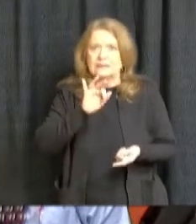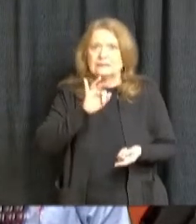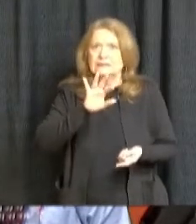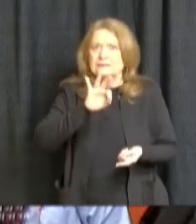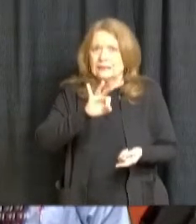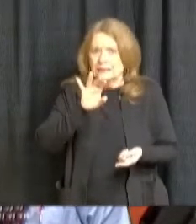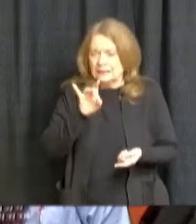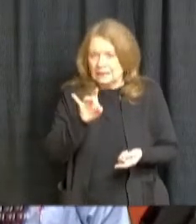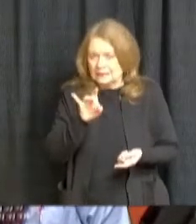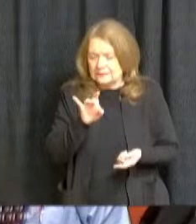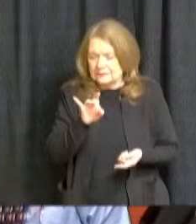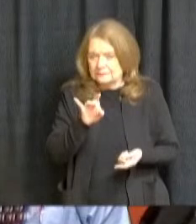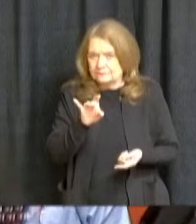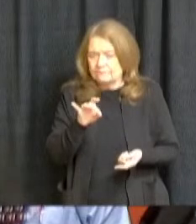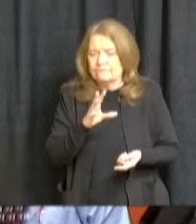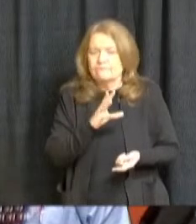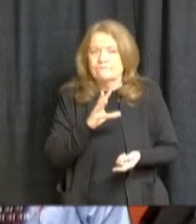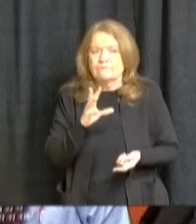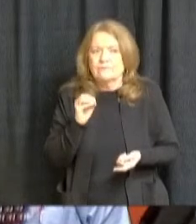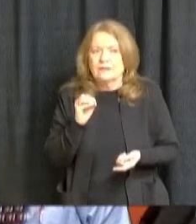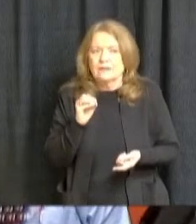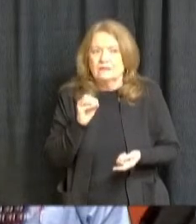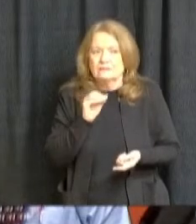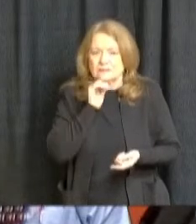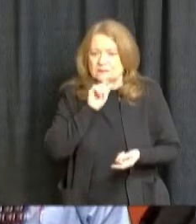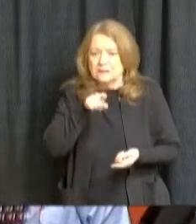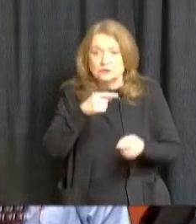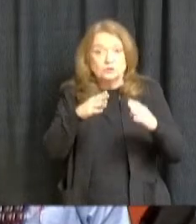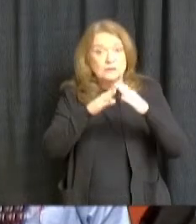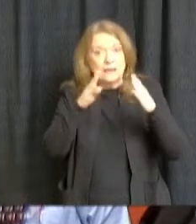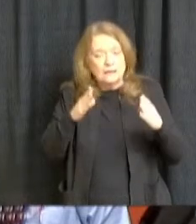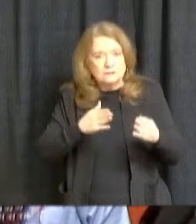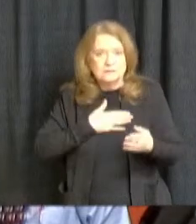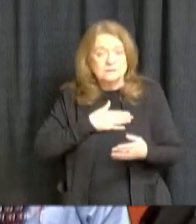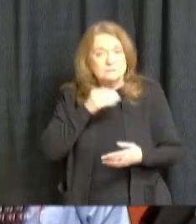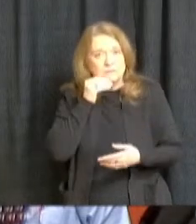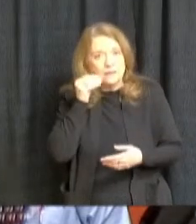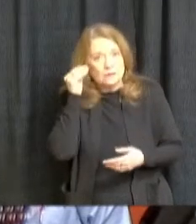98. And it's not just a house, it's a home.